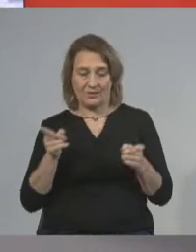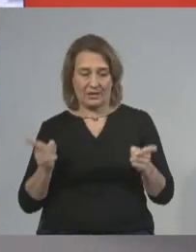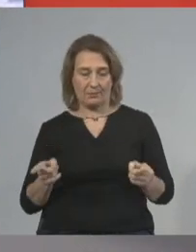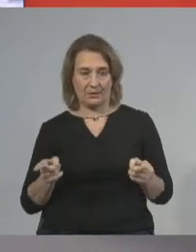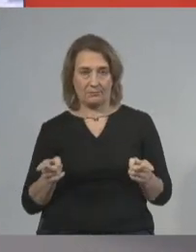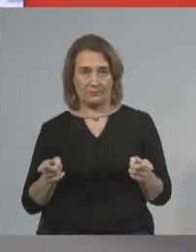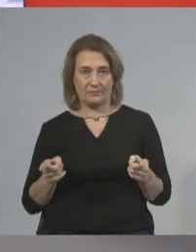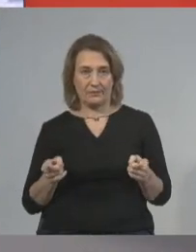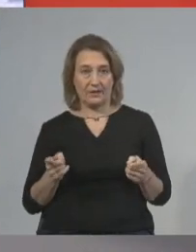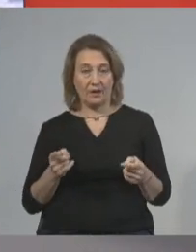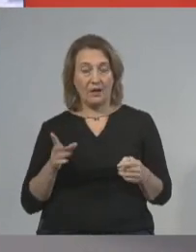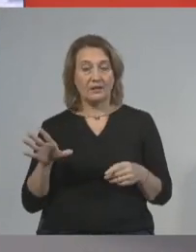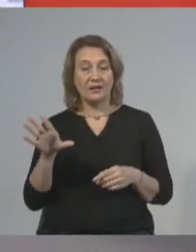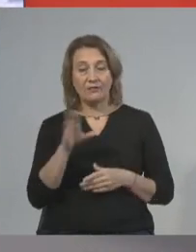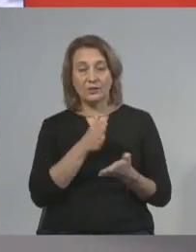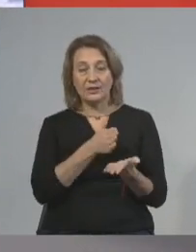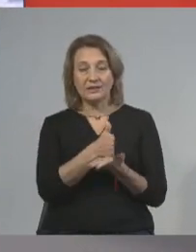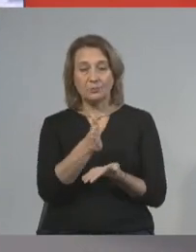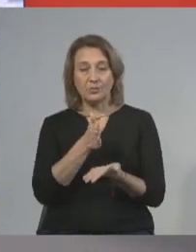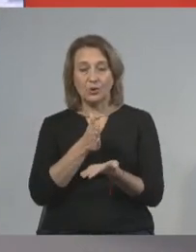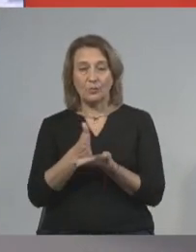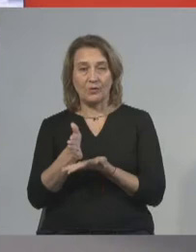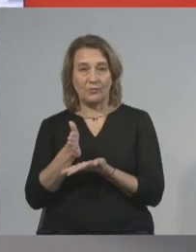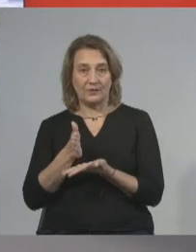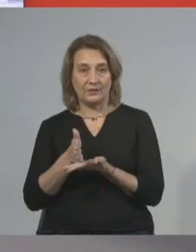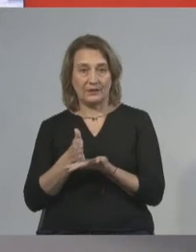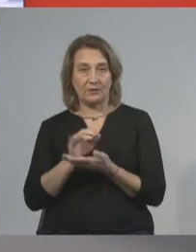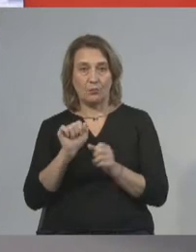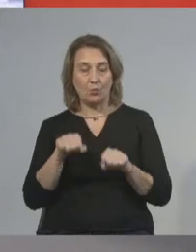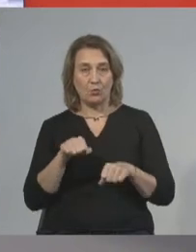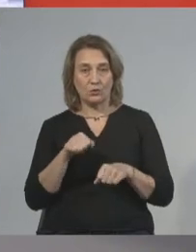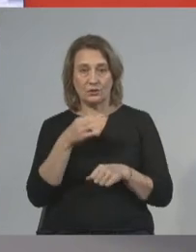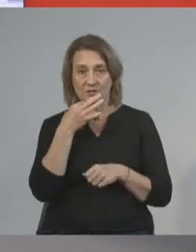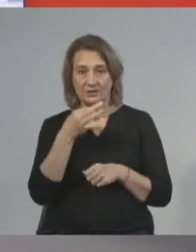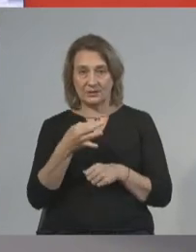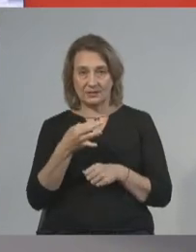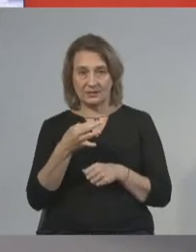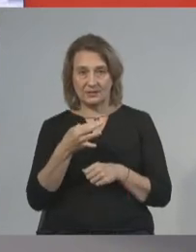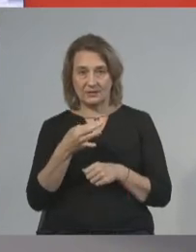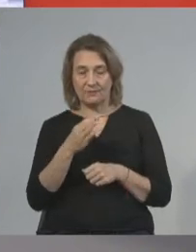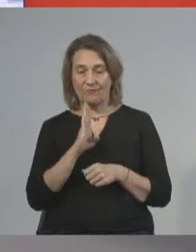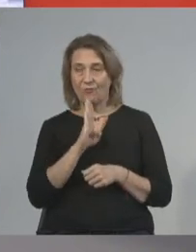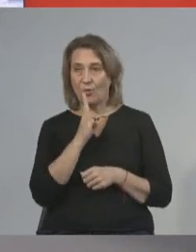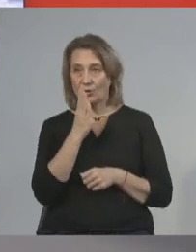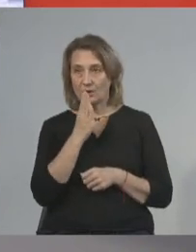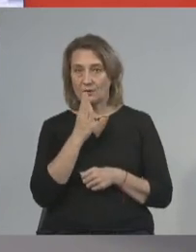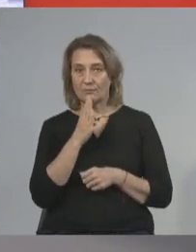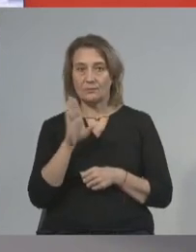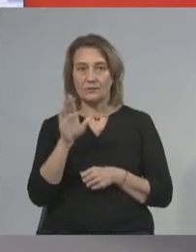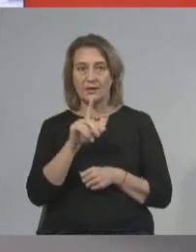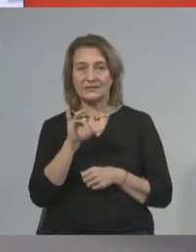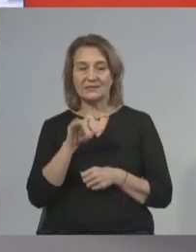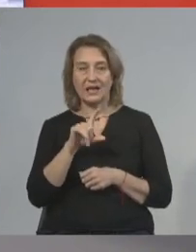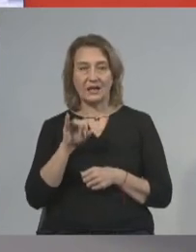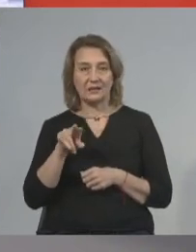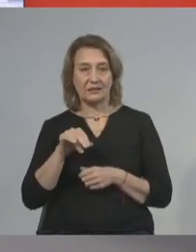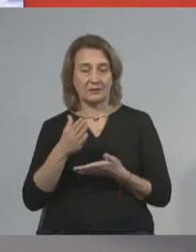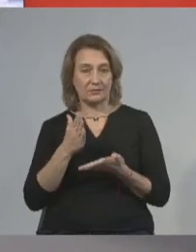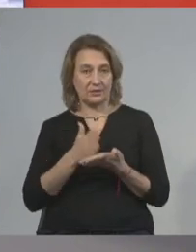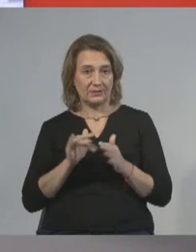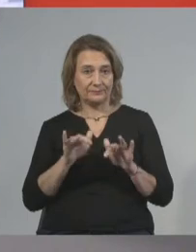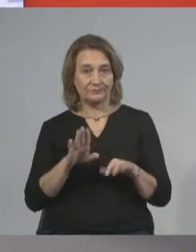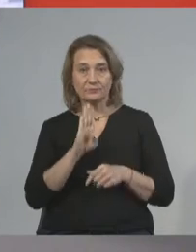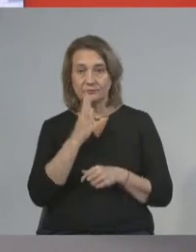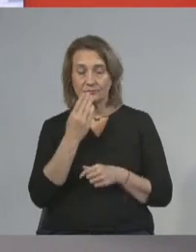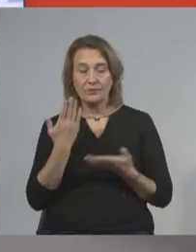possible from ukraine it is interested that these narratives are aimed at constructing a so-called image of an